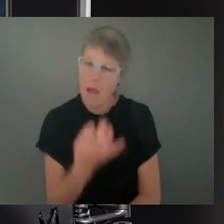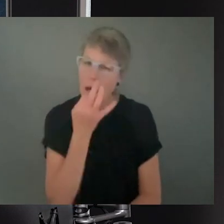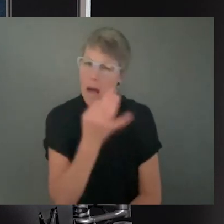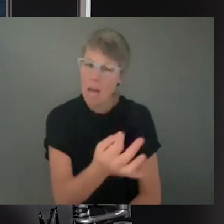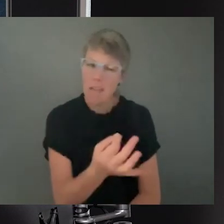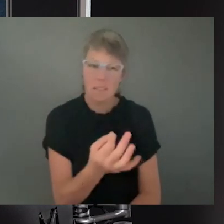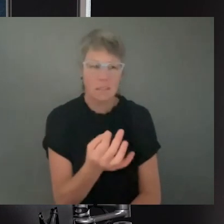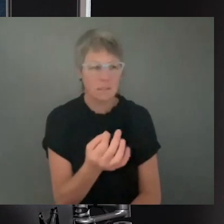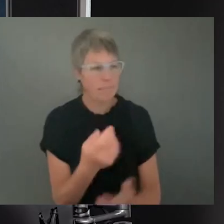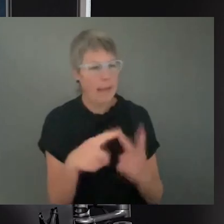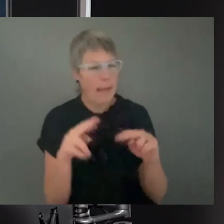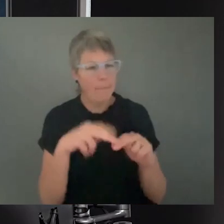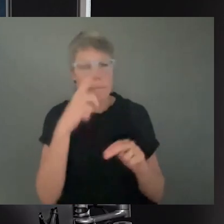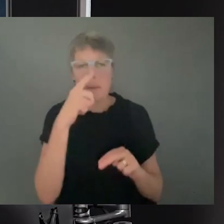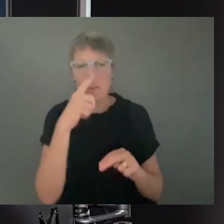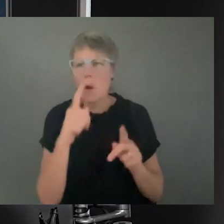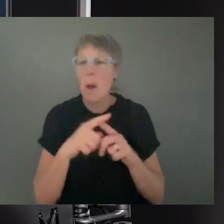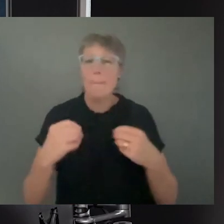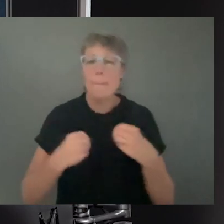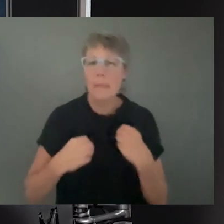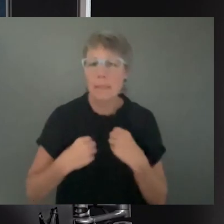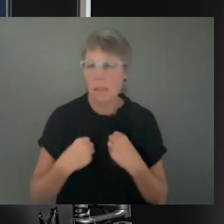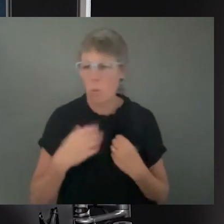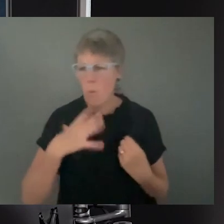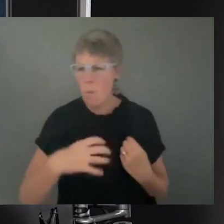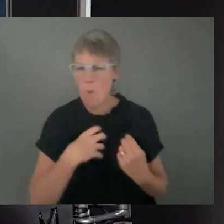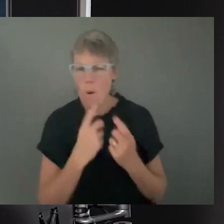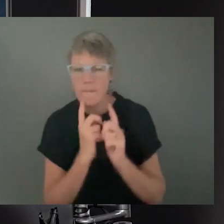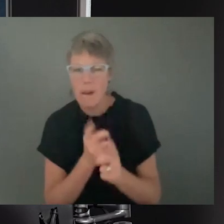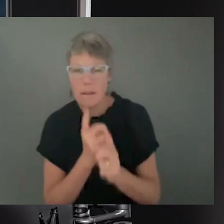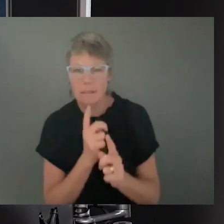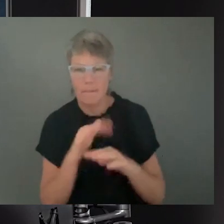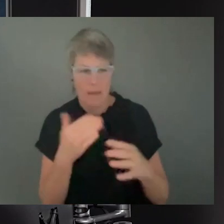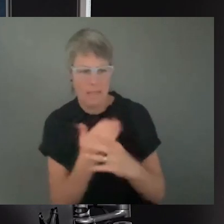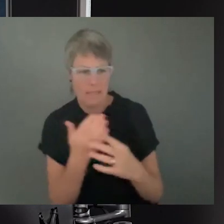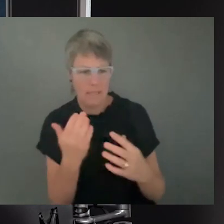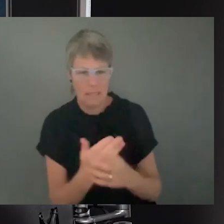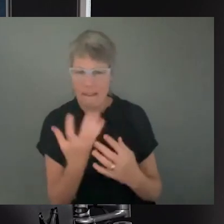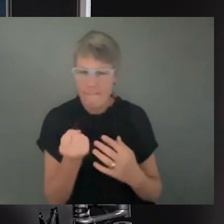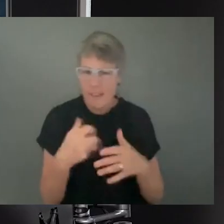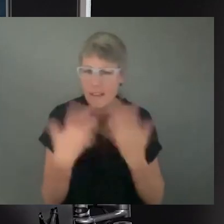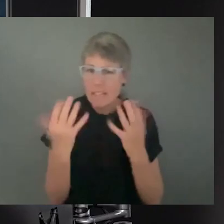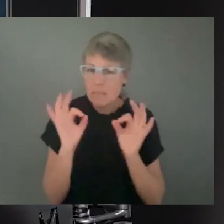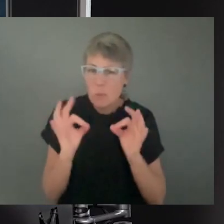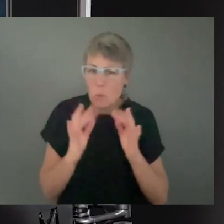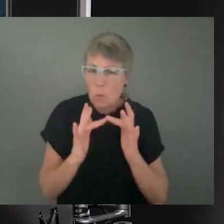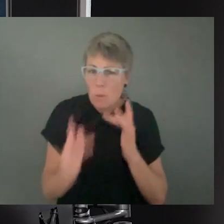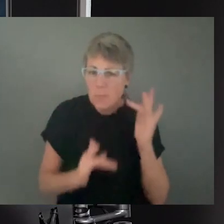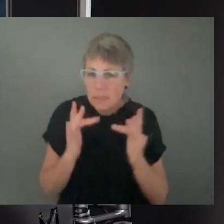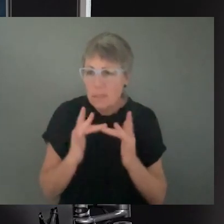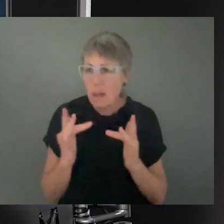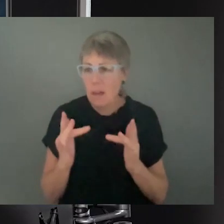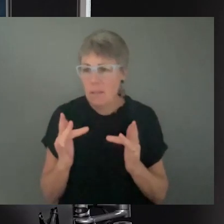available freely online or available online for businesses, and where they can read more about accessibility, or people that they can consult